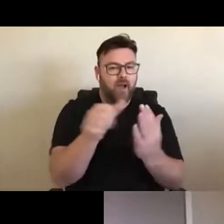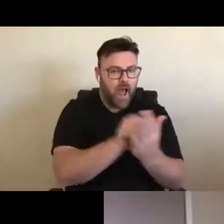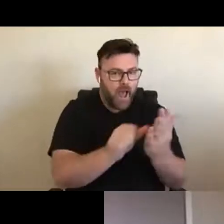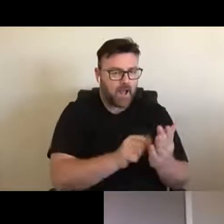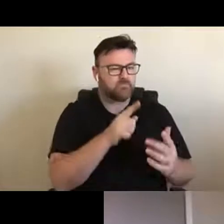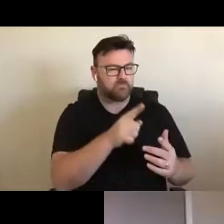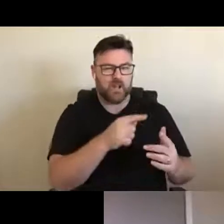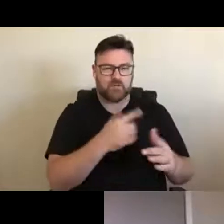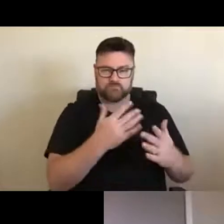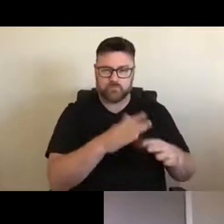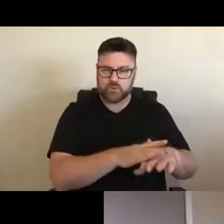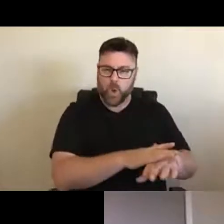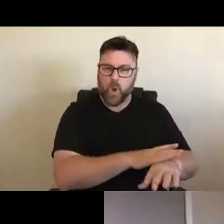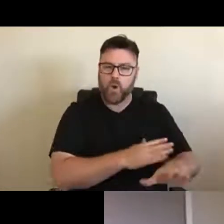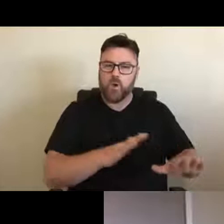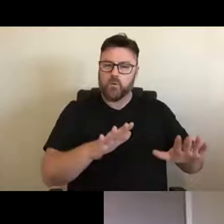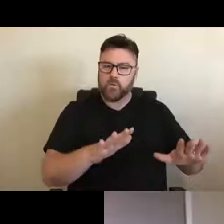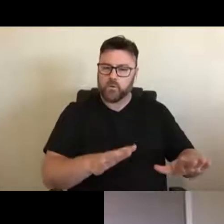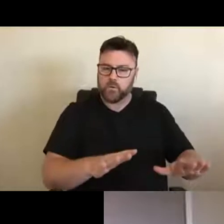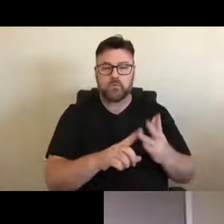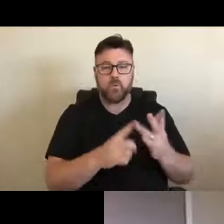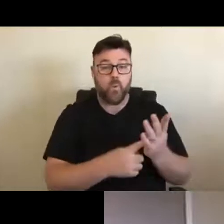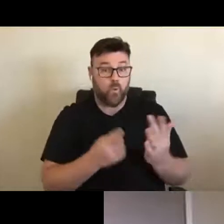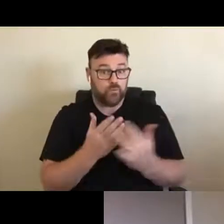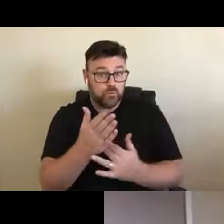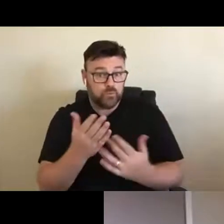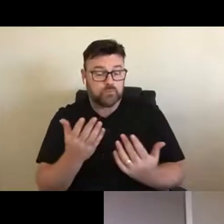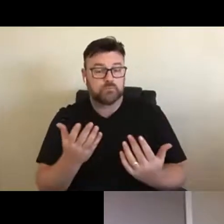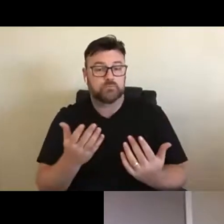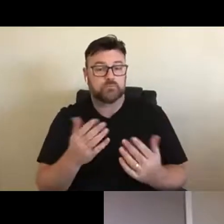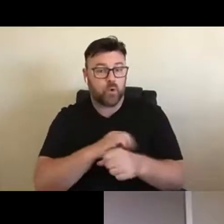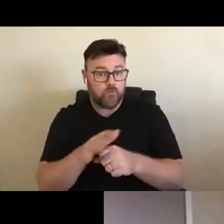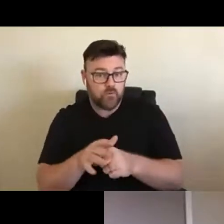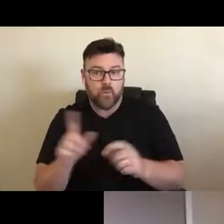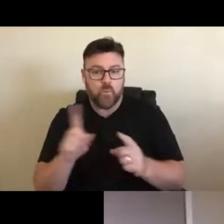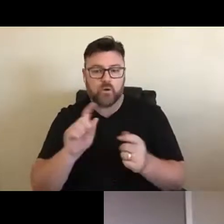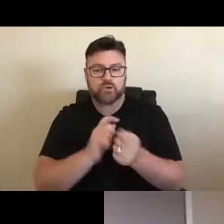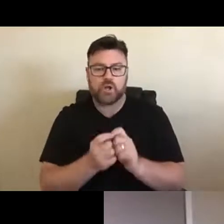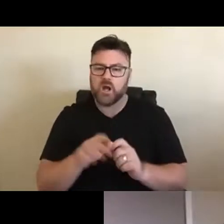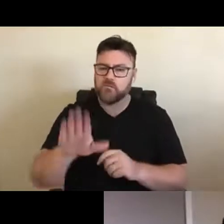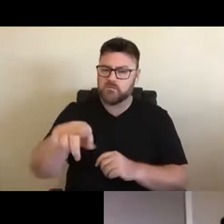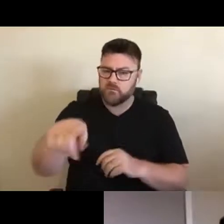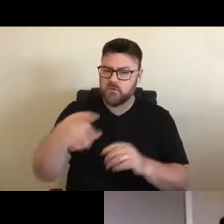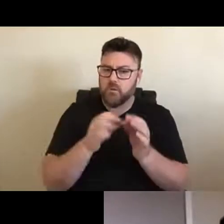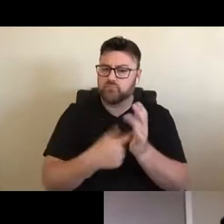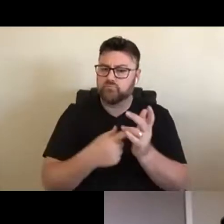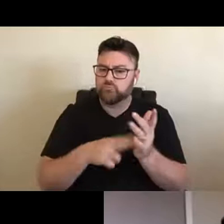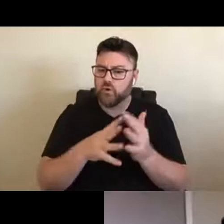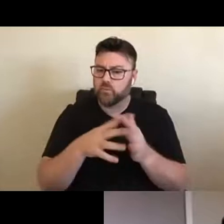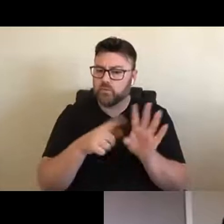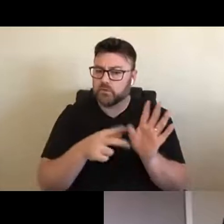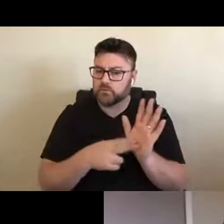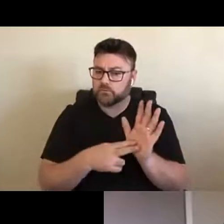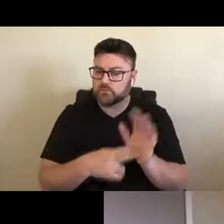there anything that prompted you to work or think in different ways? Bronwyn, can we start with you first?